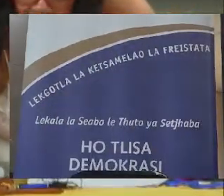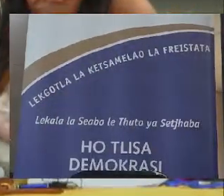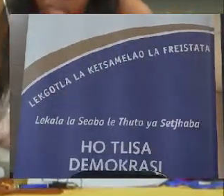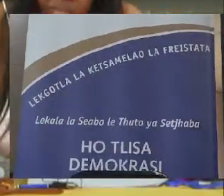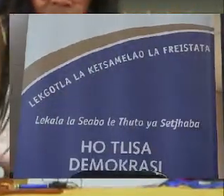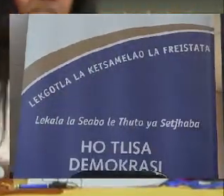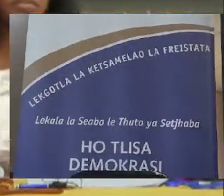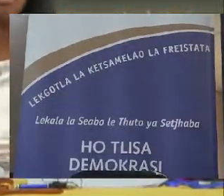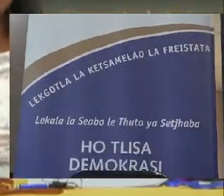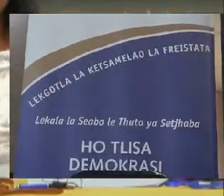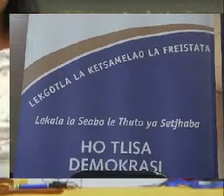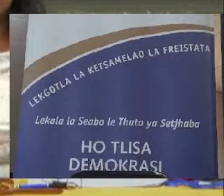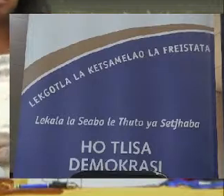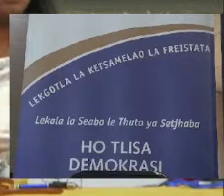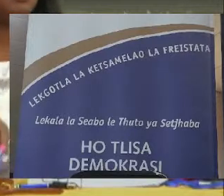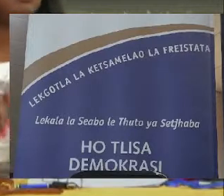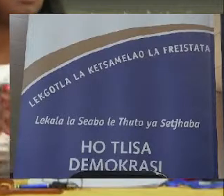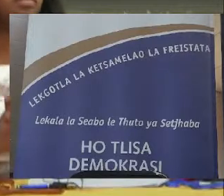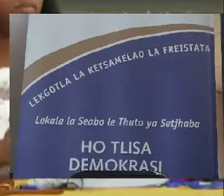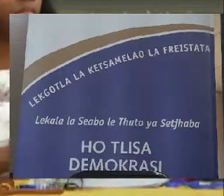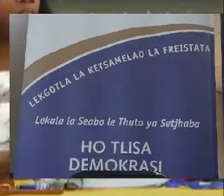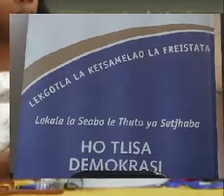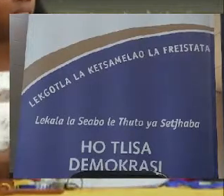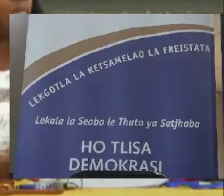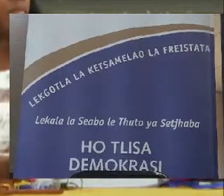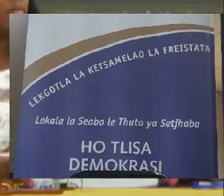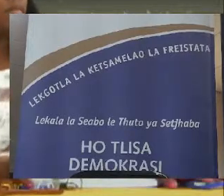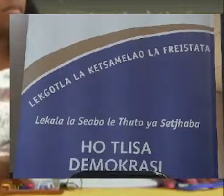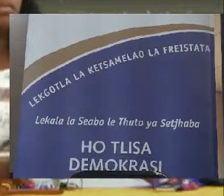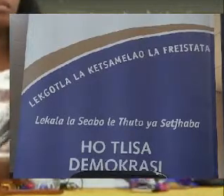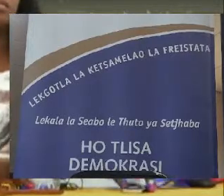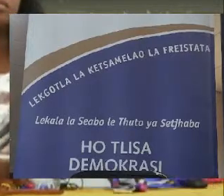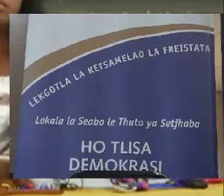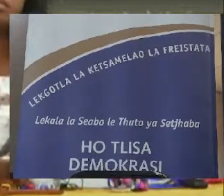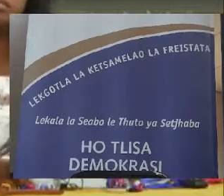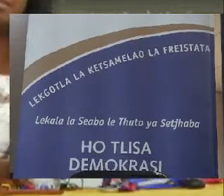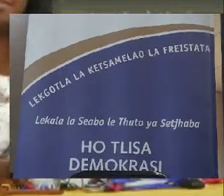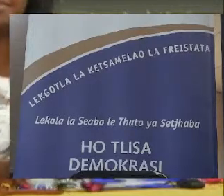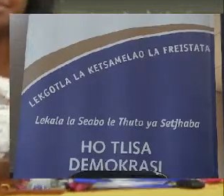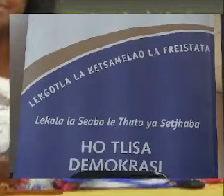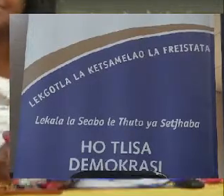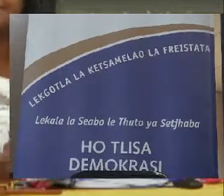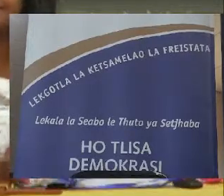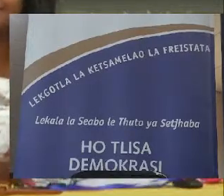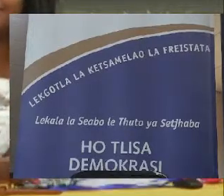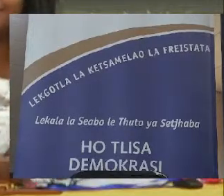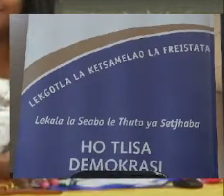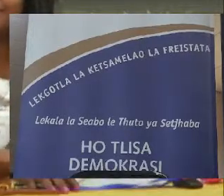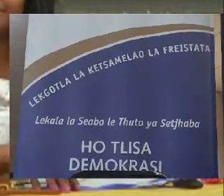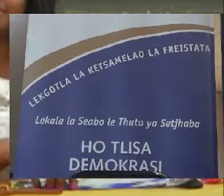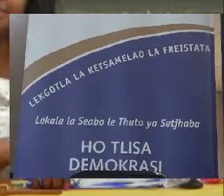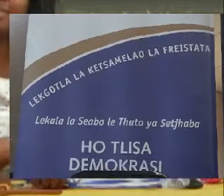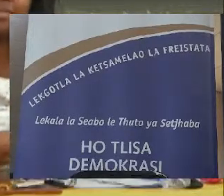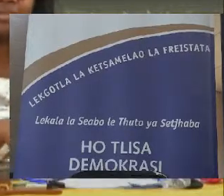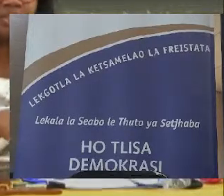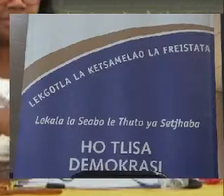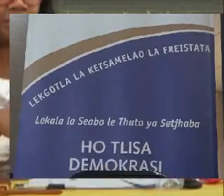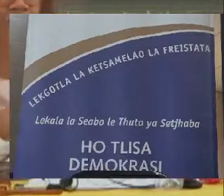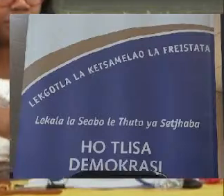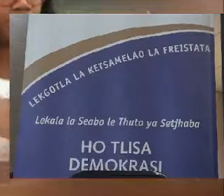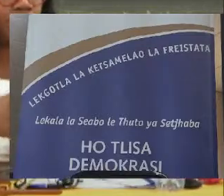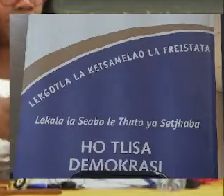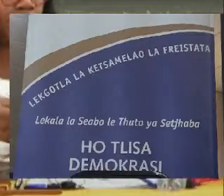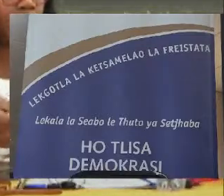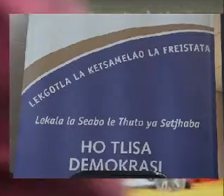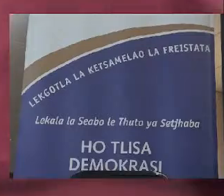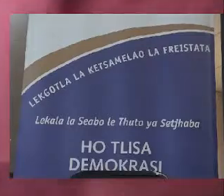Batho ba fatang ka dijo ba ya tla ha ba so fihle re sa ba emetse le dule ka mo le emele hore